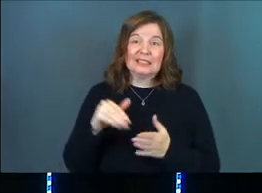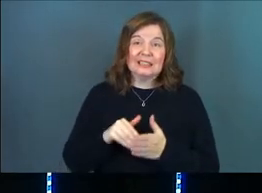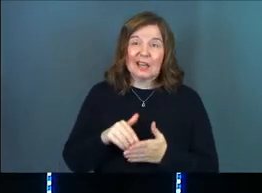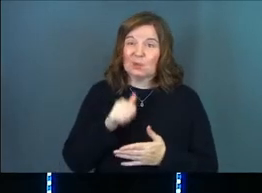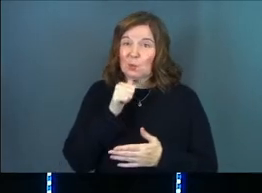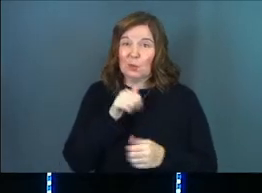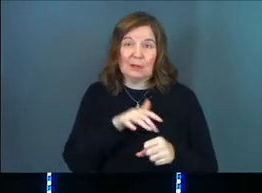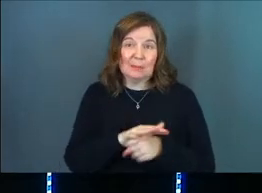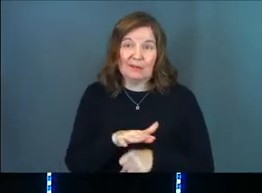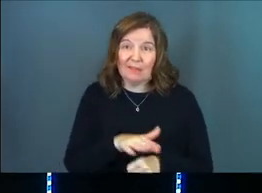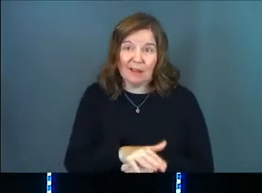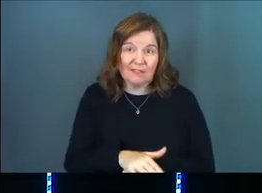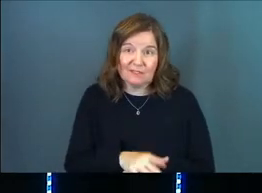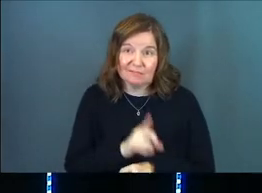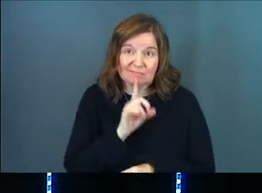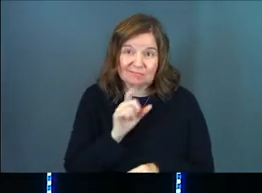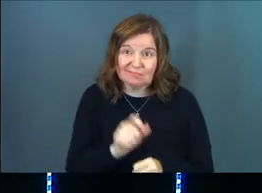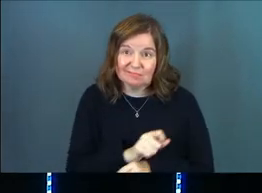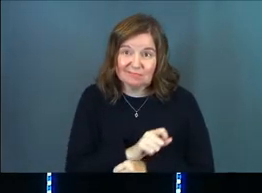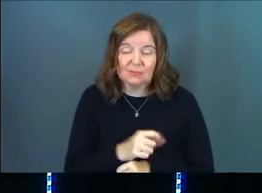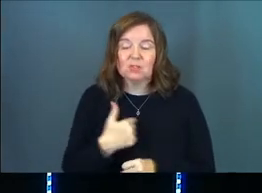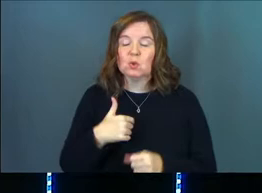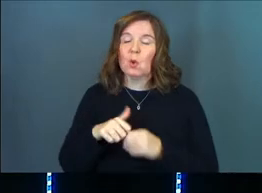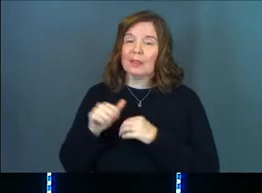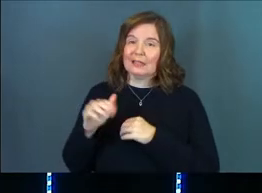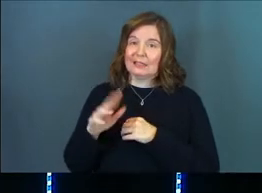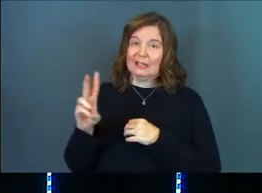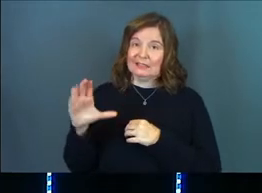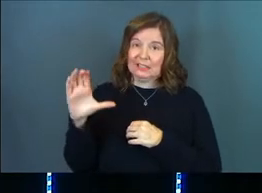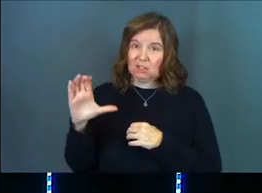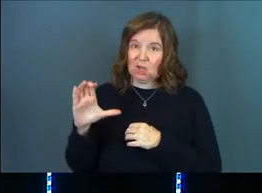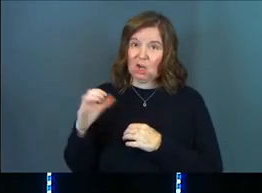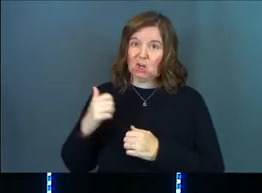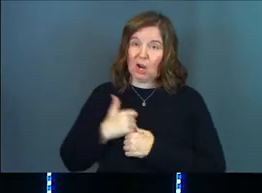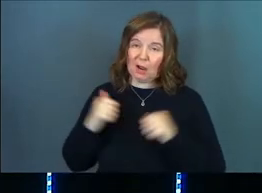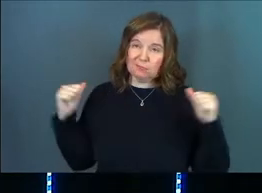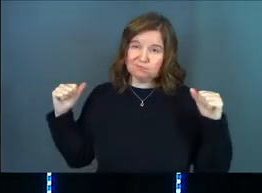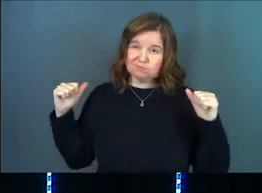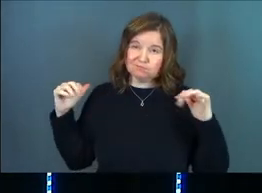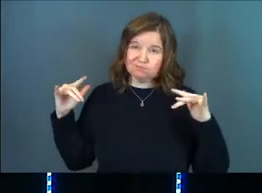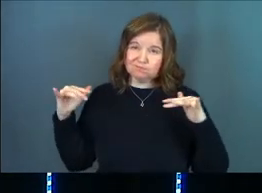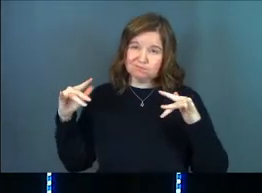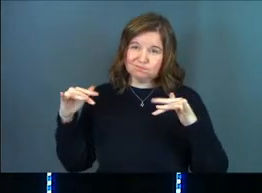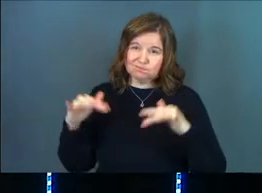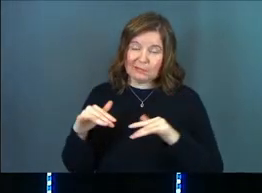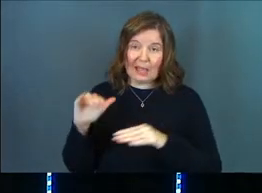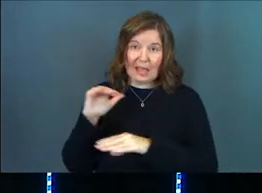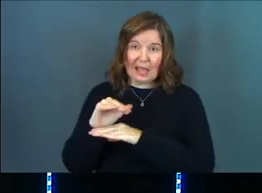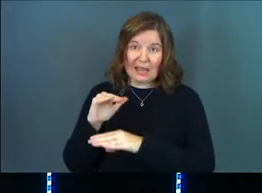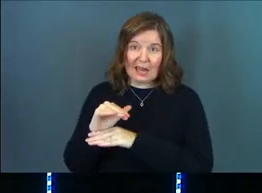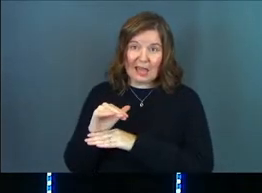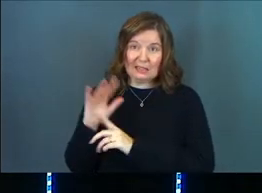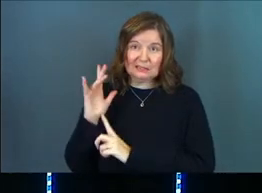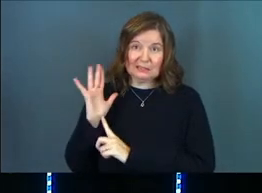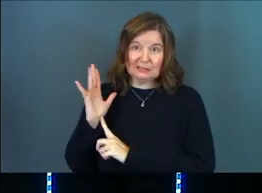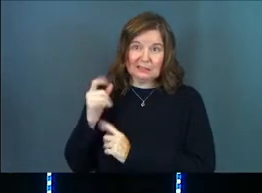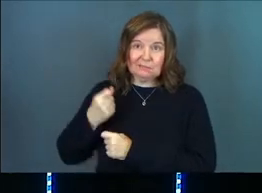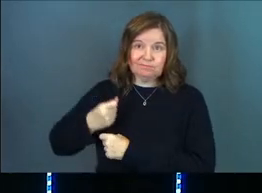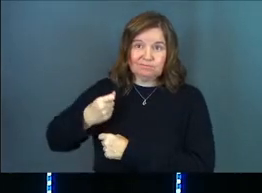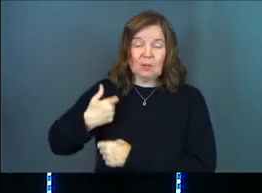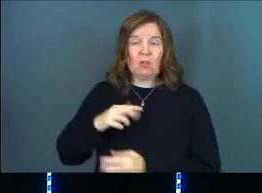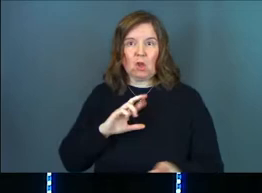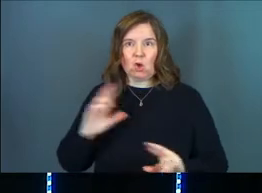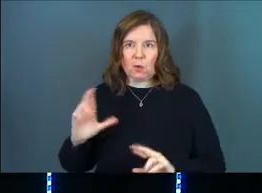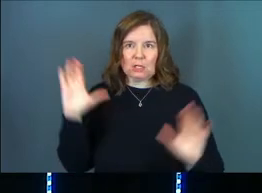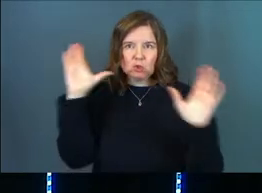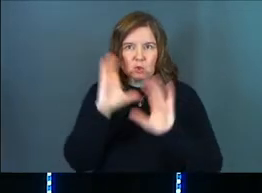6,000 wouldn't have been enough. So they send 600 armed to the teeth at night, lanterns. They're